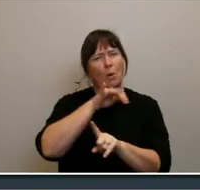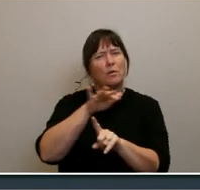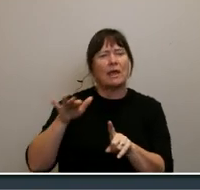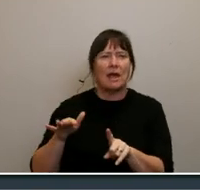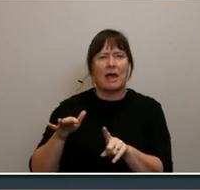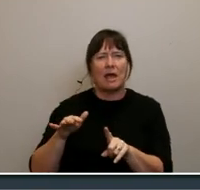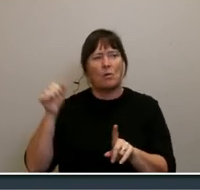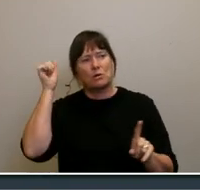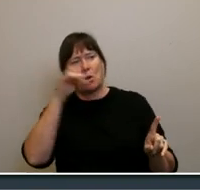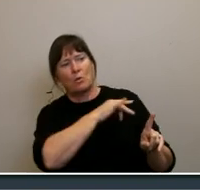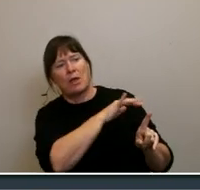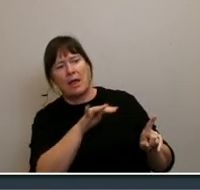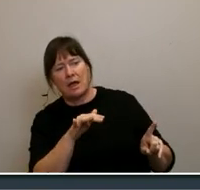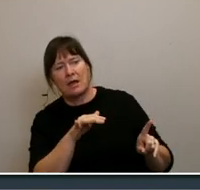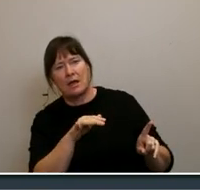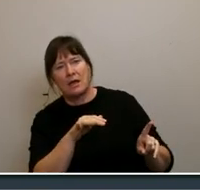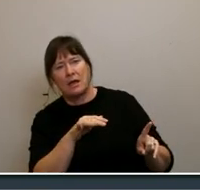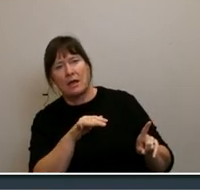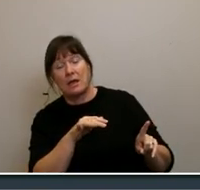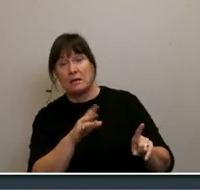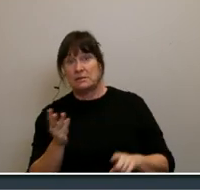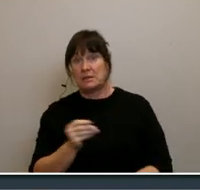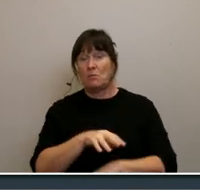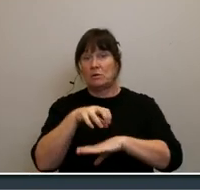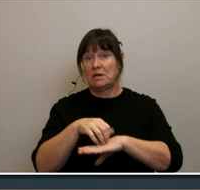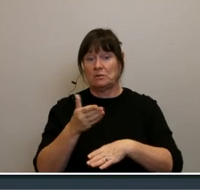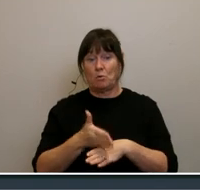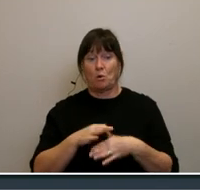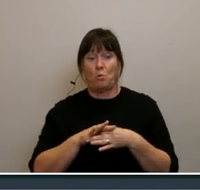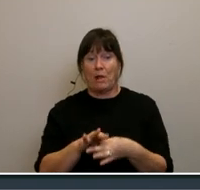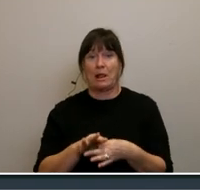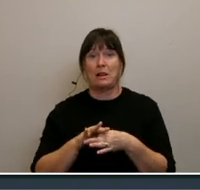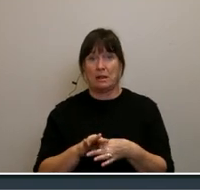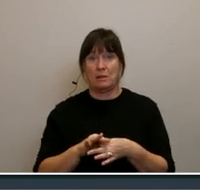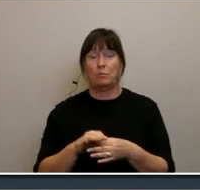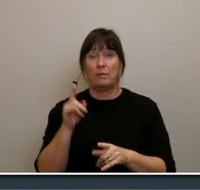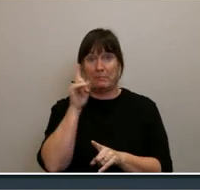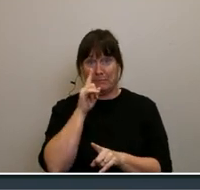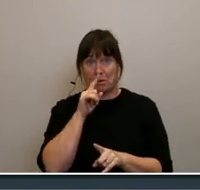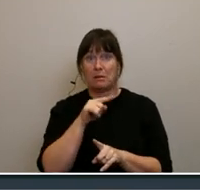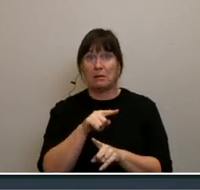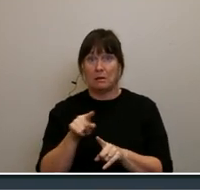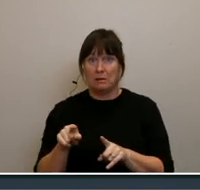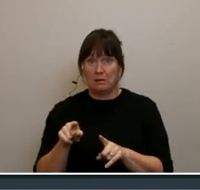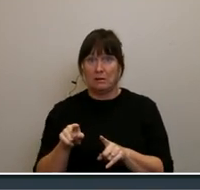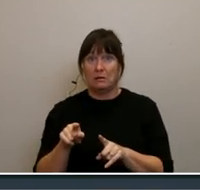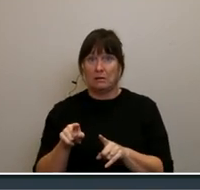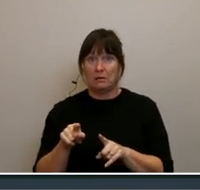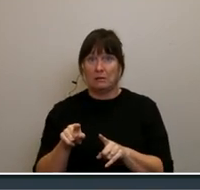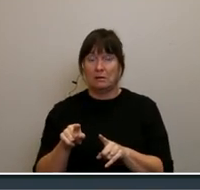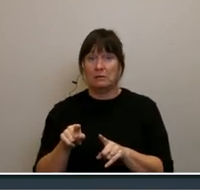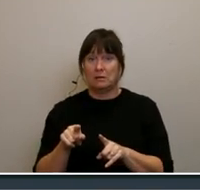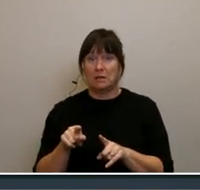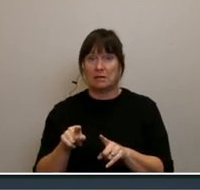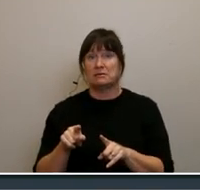as well. And I think that there are organisations that work well with these people, and incorporating those people